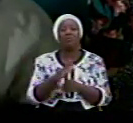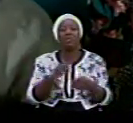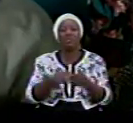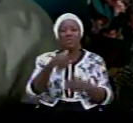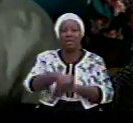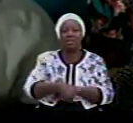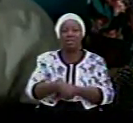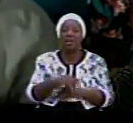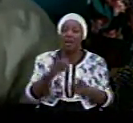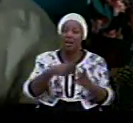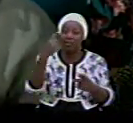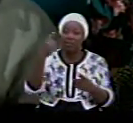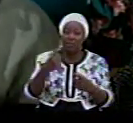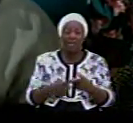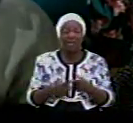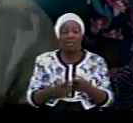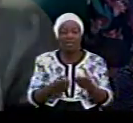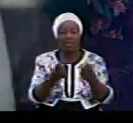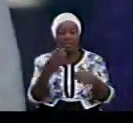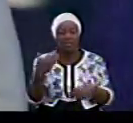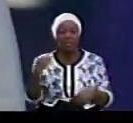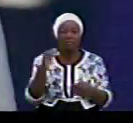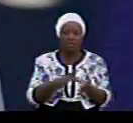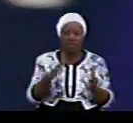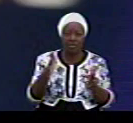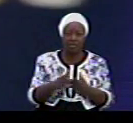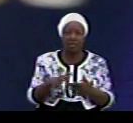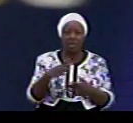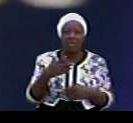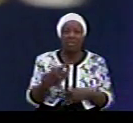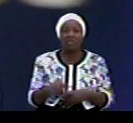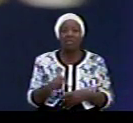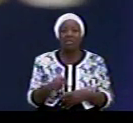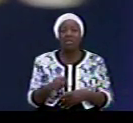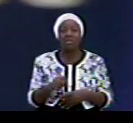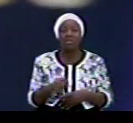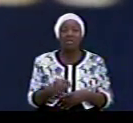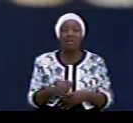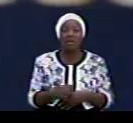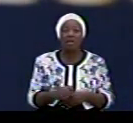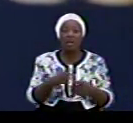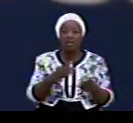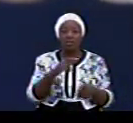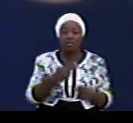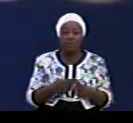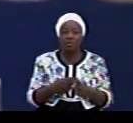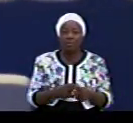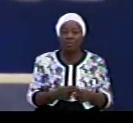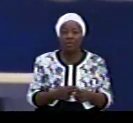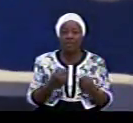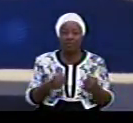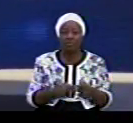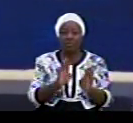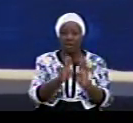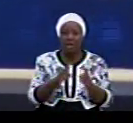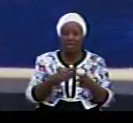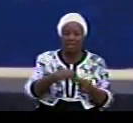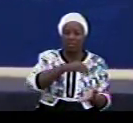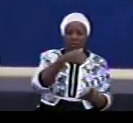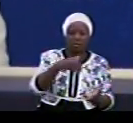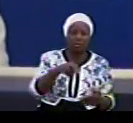Then came Jesus, the doors being shut, and he stood in the midst and